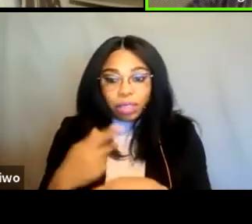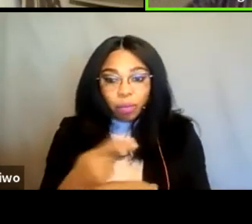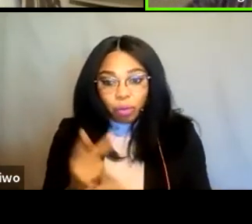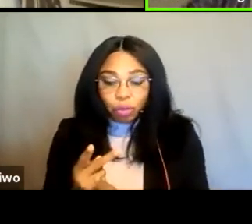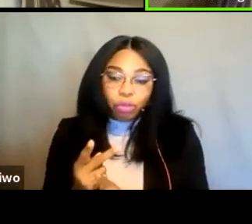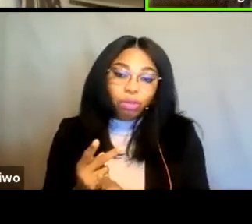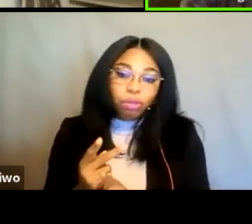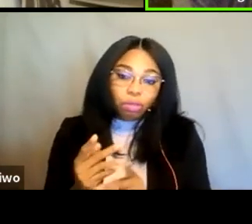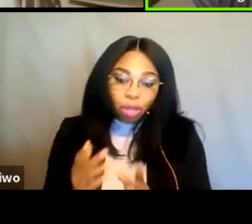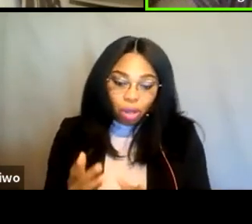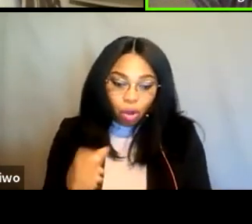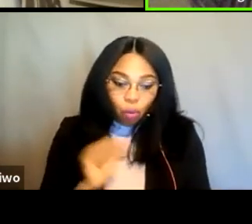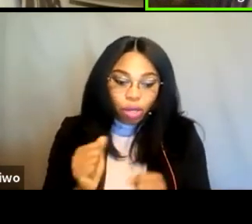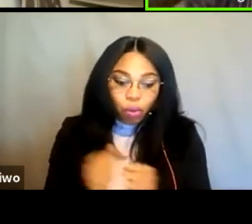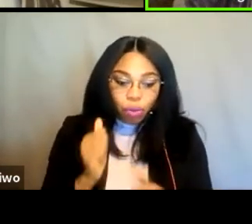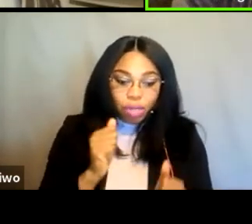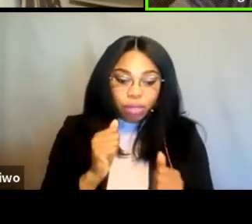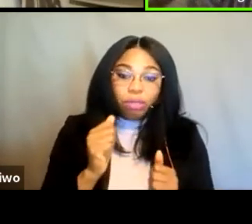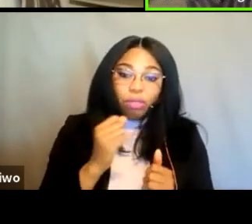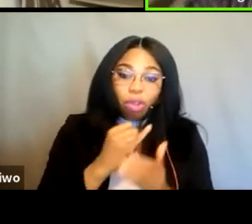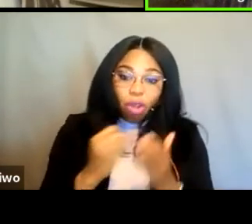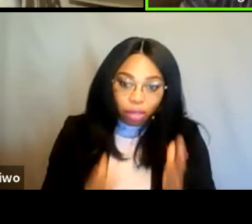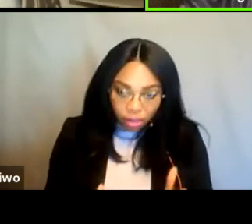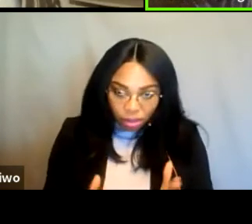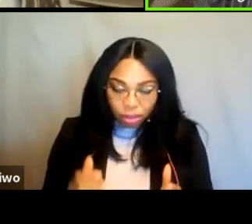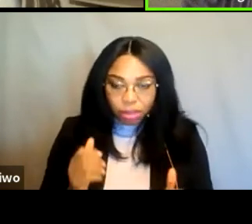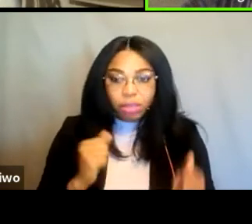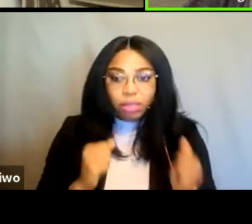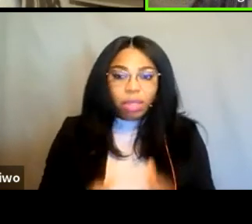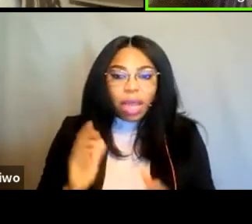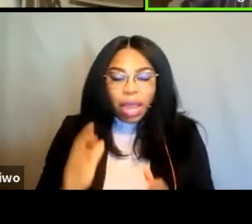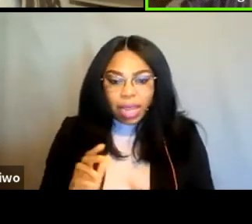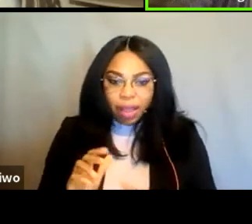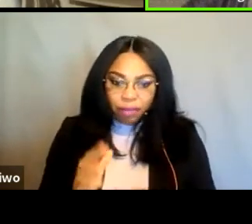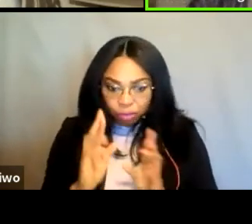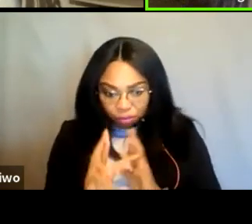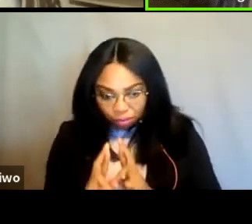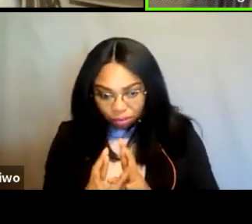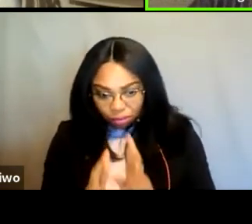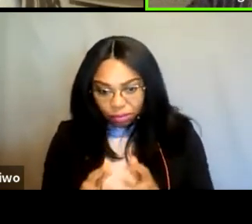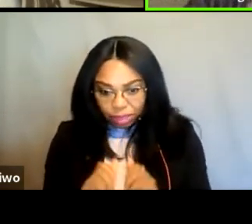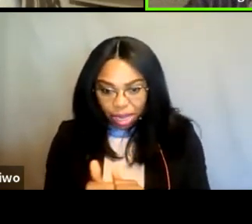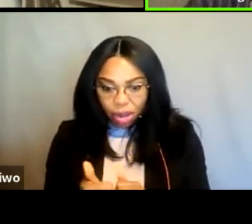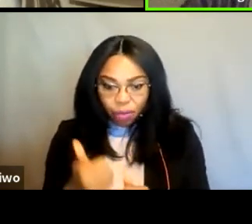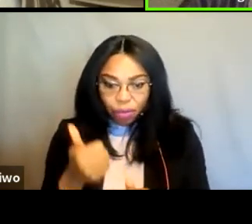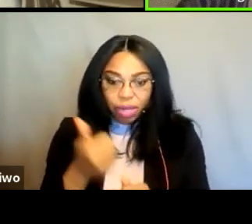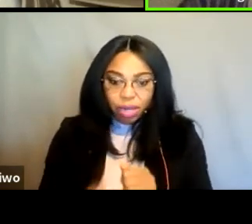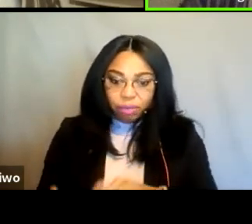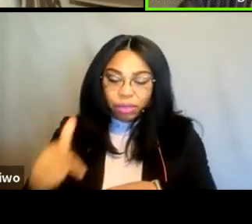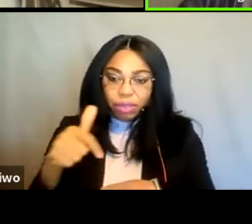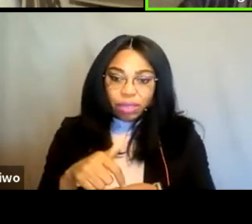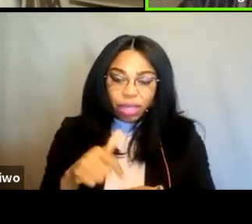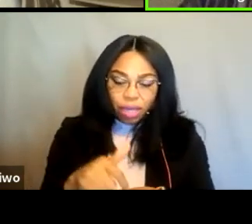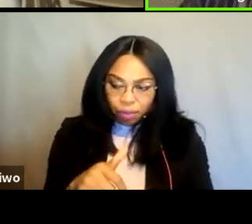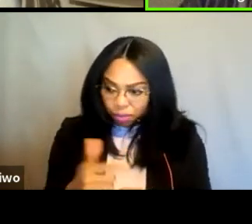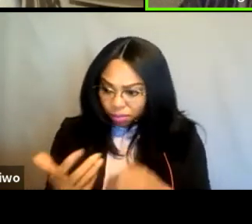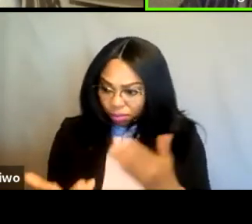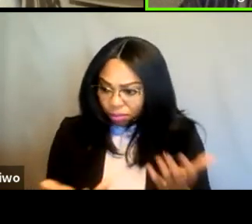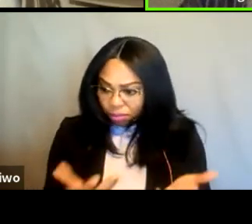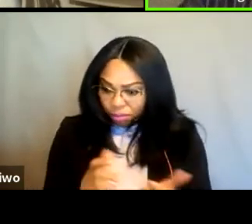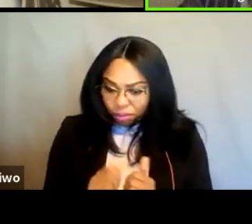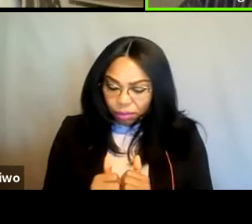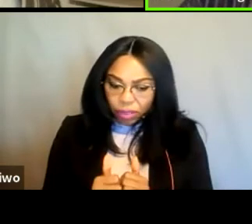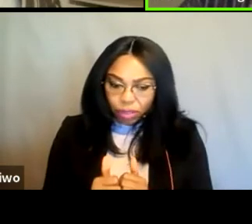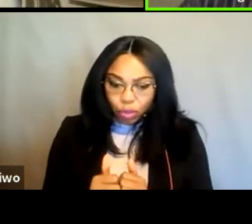an artist, this is where I have to place a certain type of respect of how each time do I, you